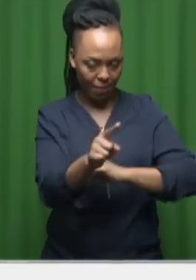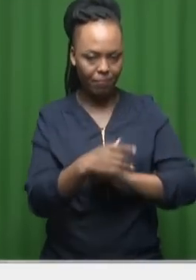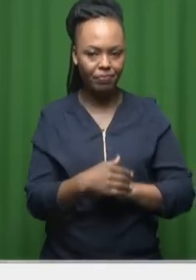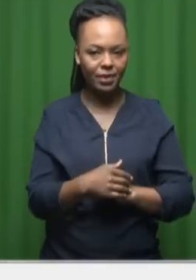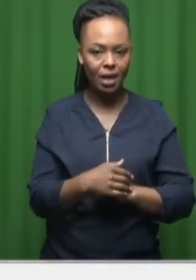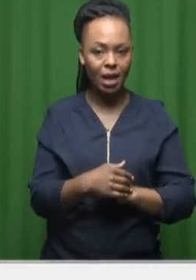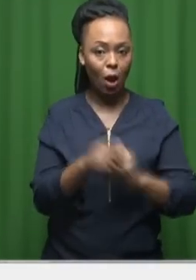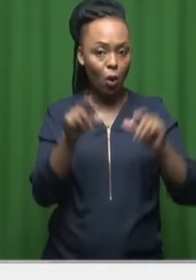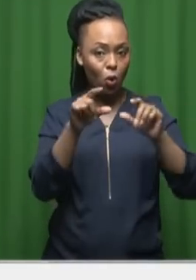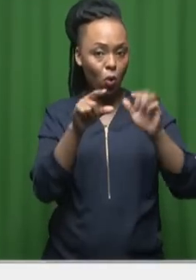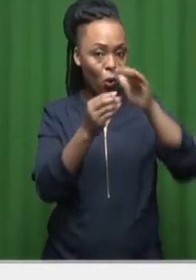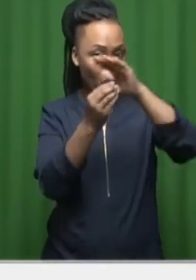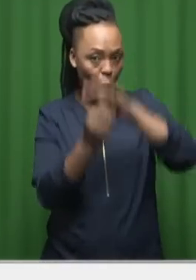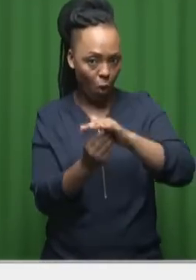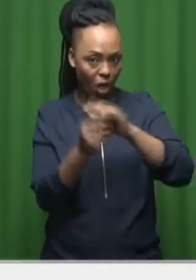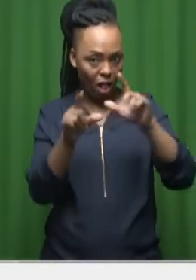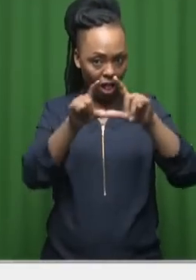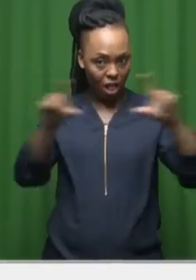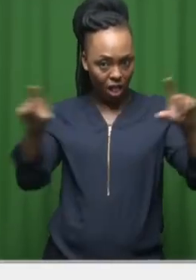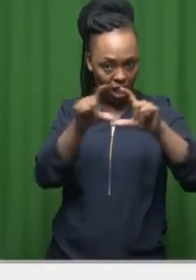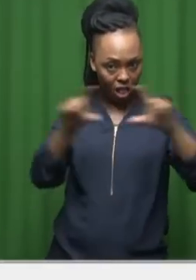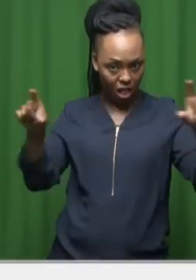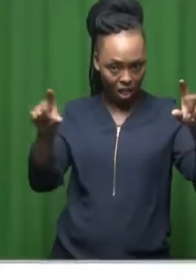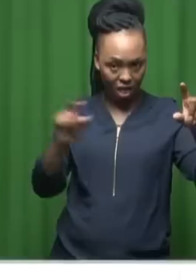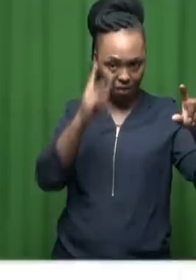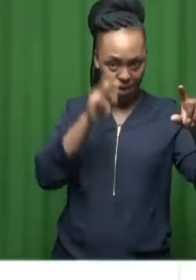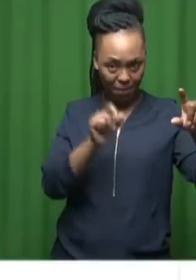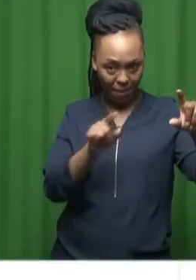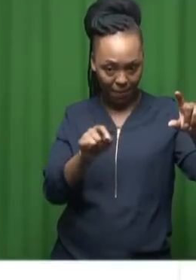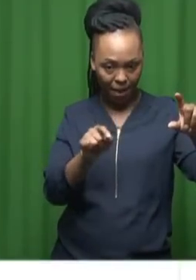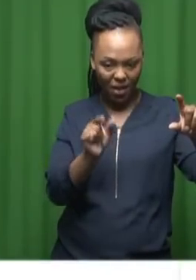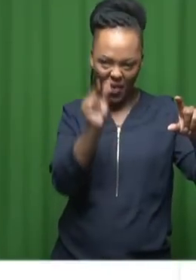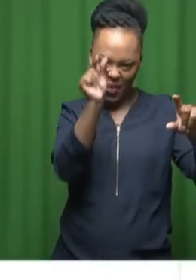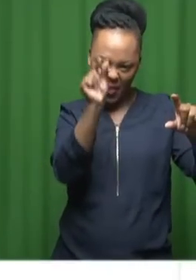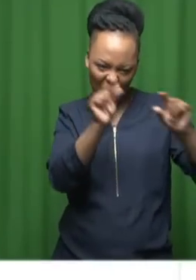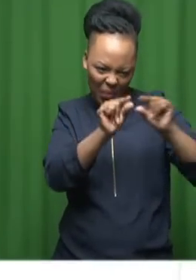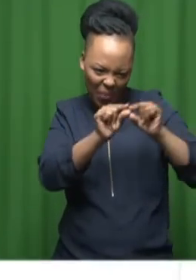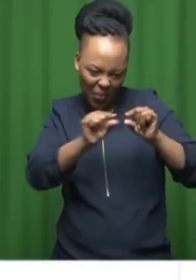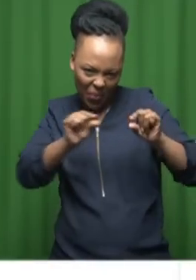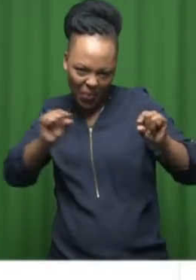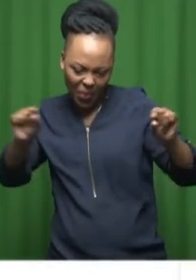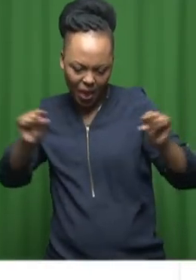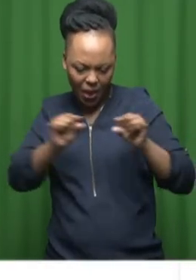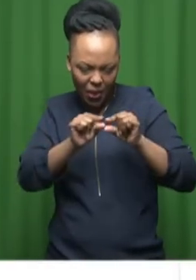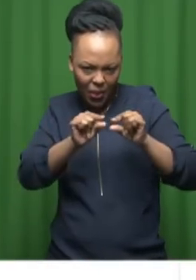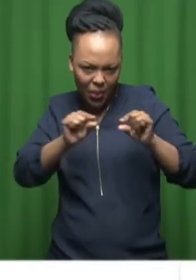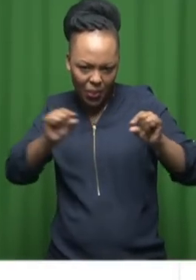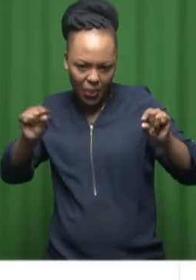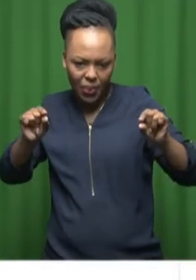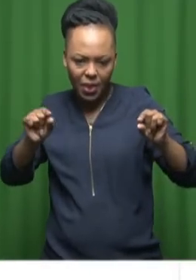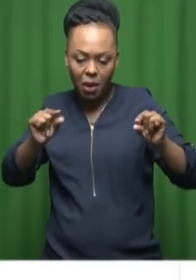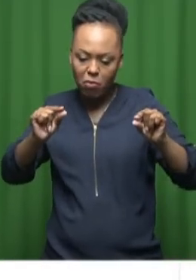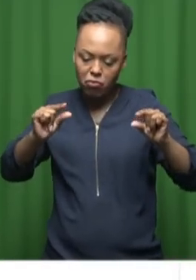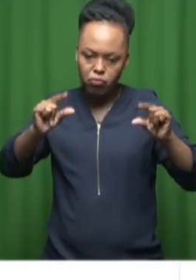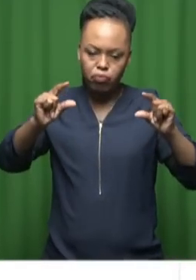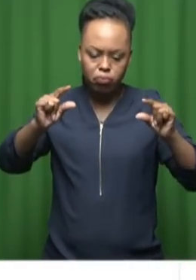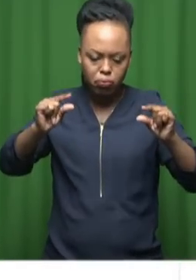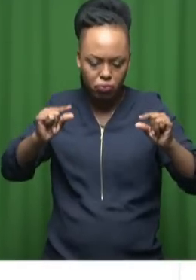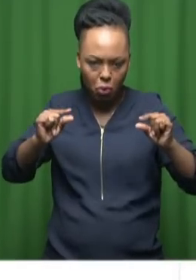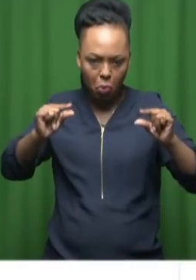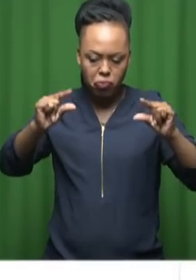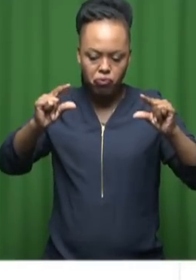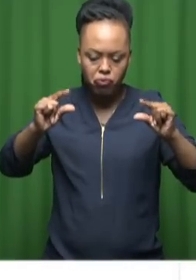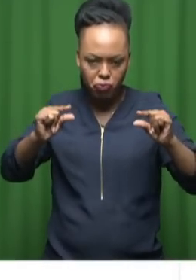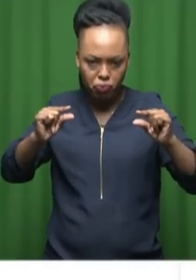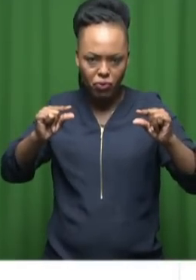this coal, I'm showing it as a flat line there. It's never flat. It actually goes up and down a bit. But at the moment,